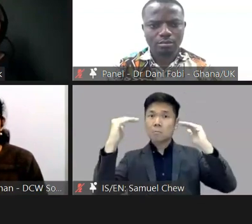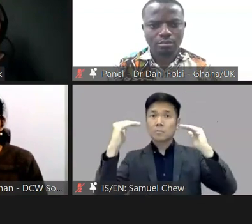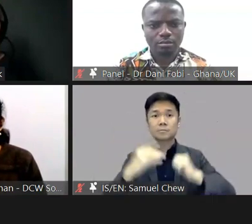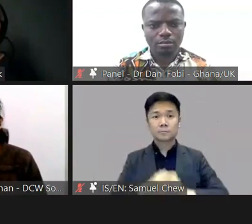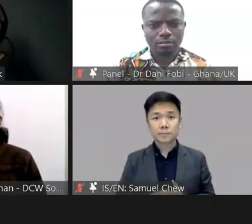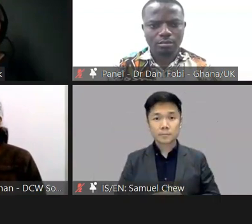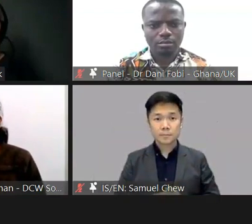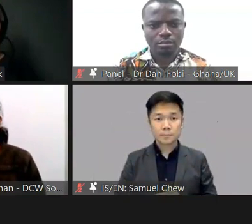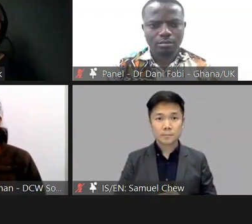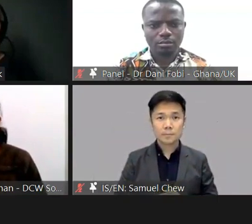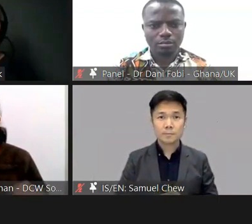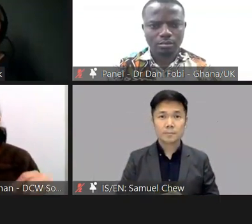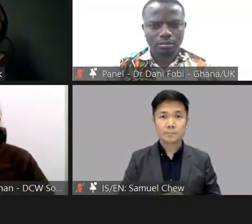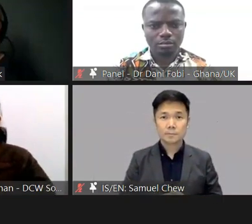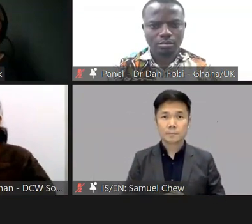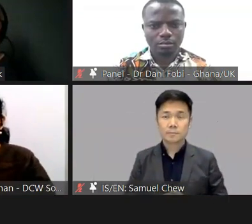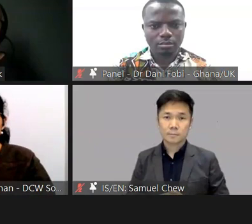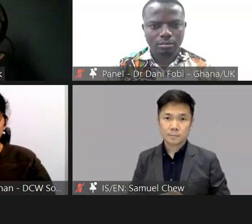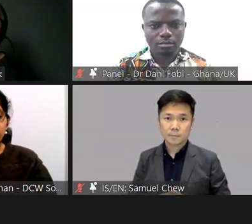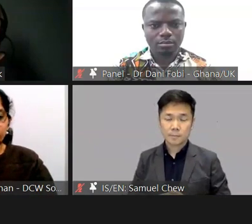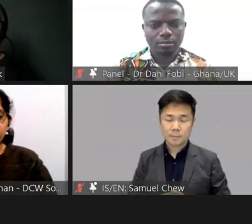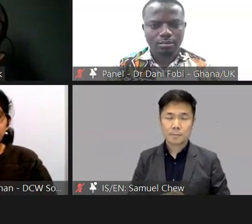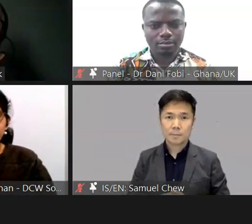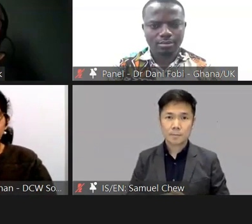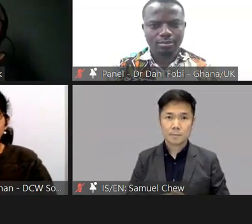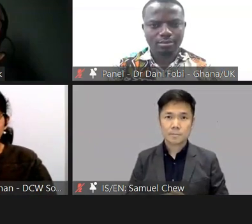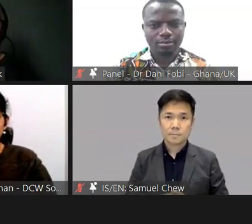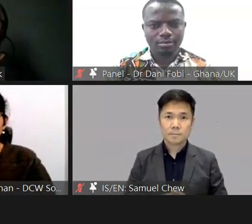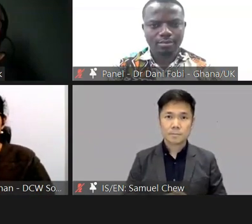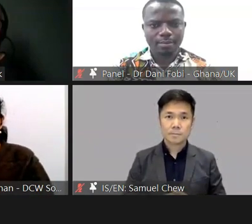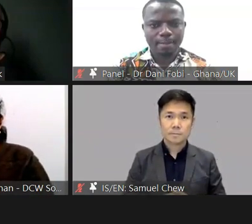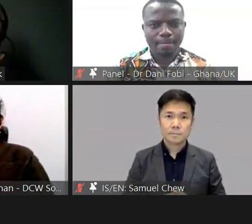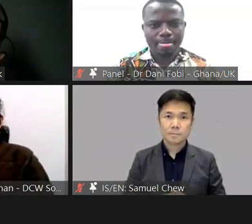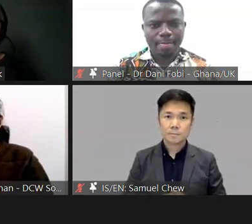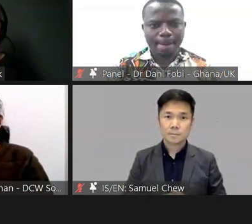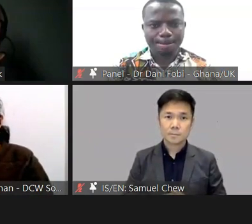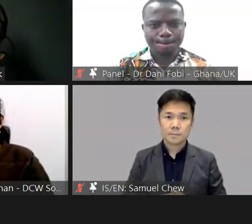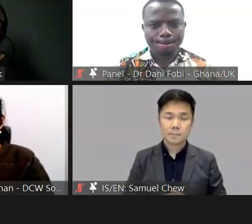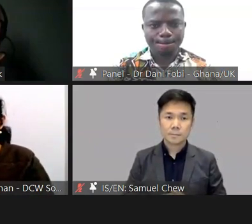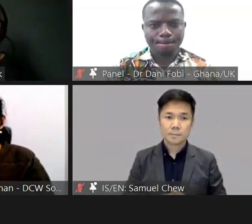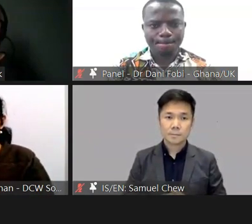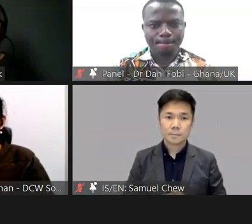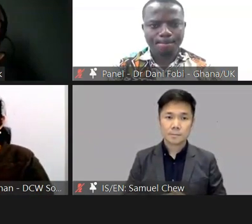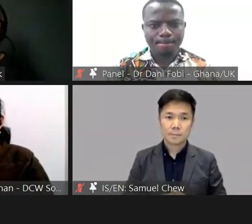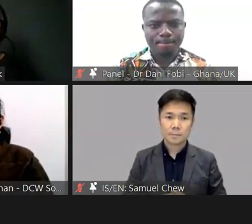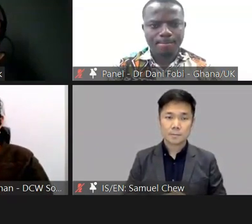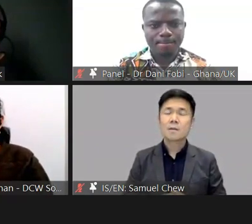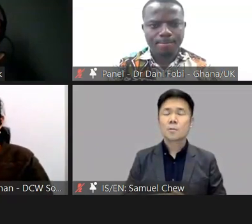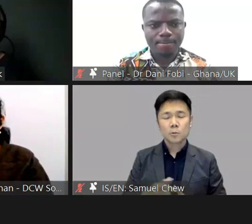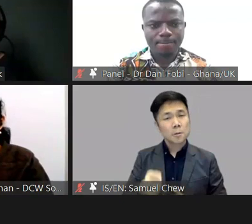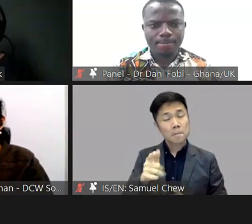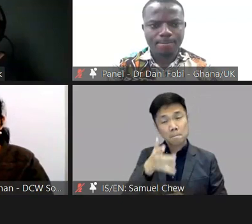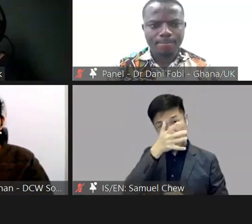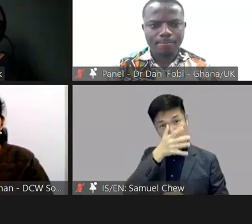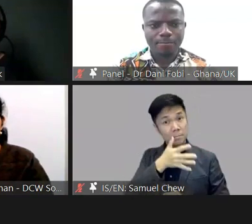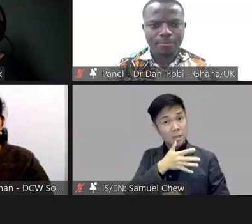their experience with each other. They are fearing that I'm facing the problem, and that is sharing